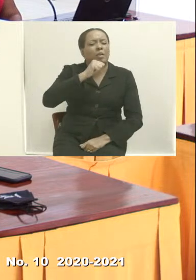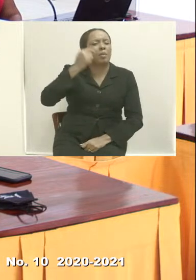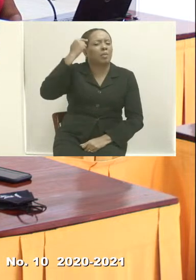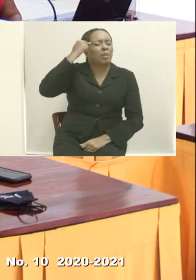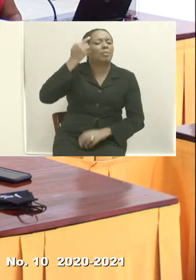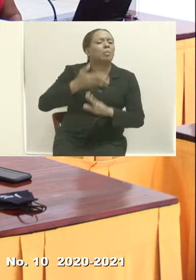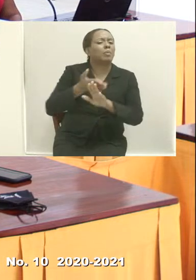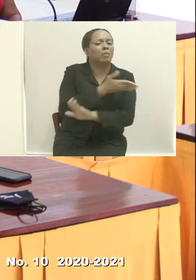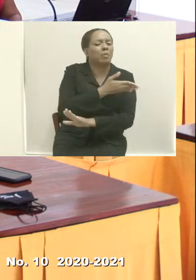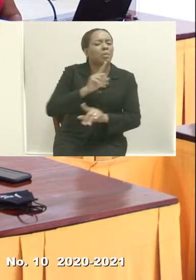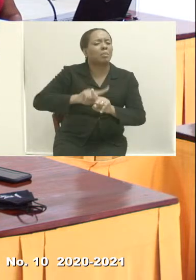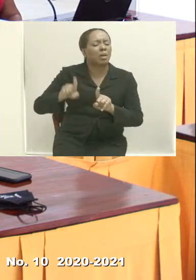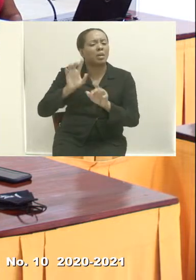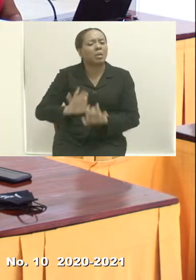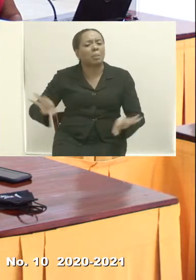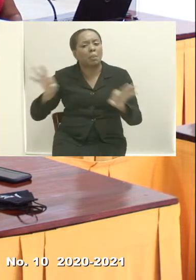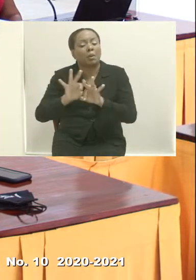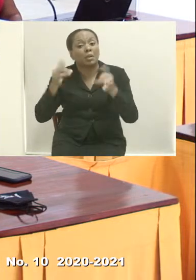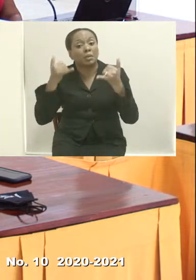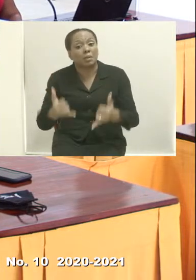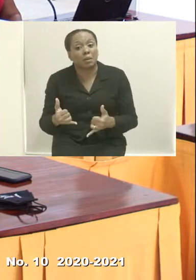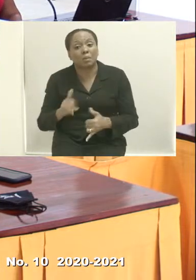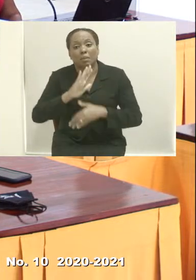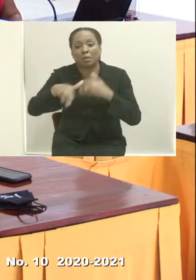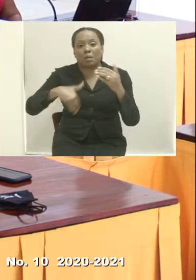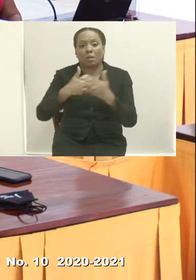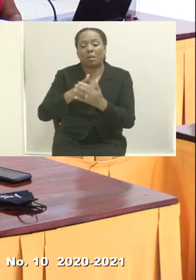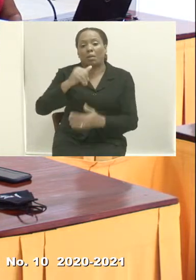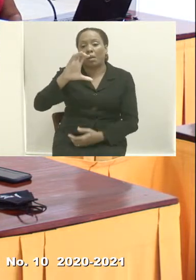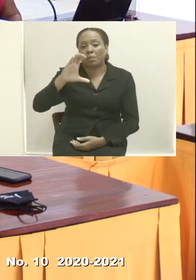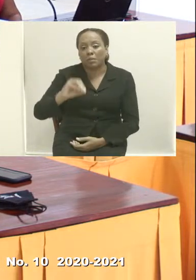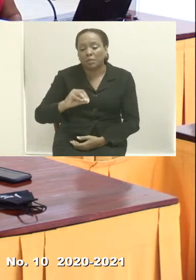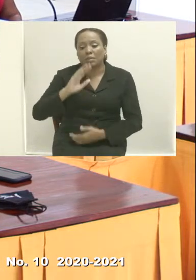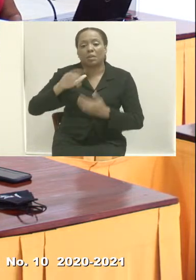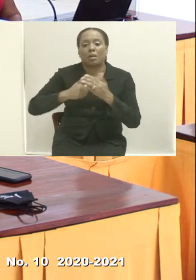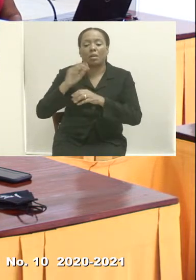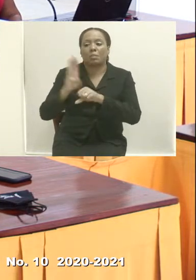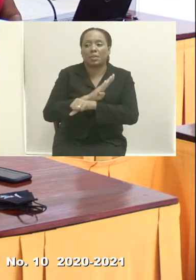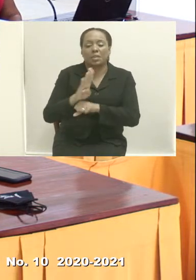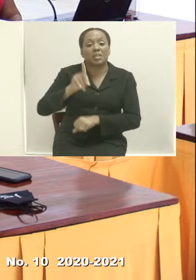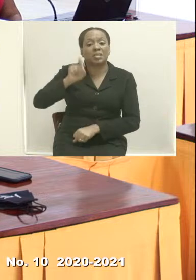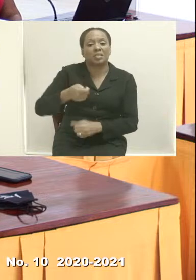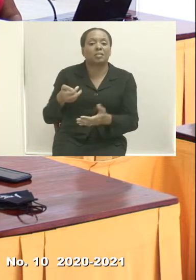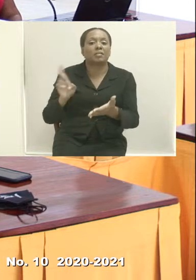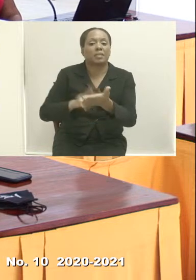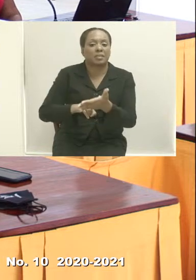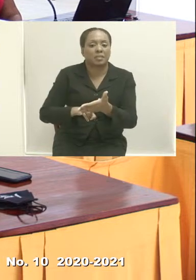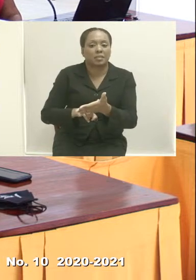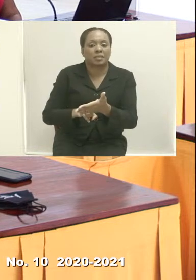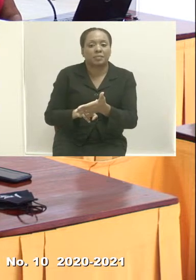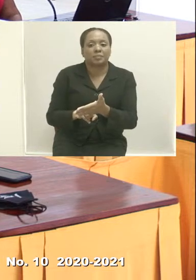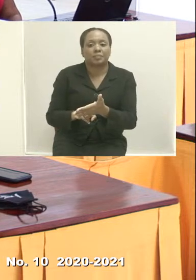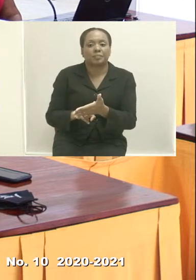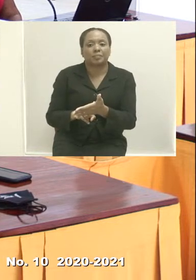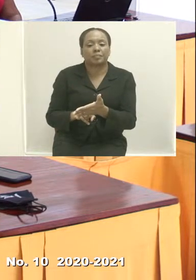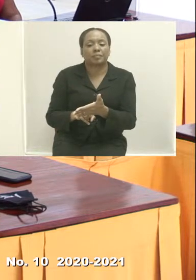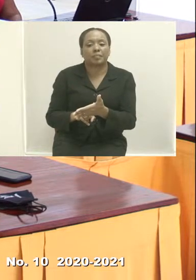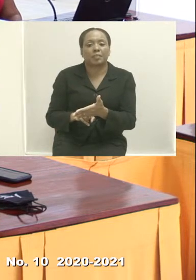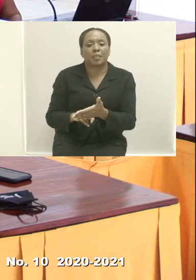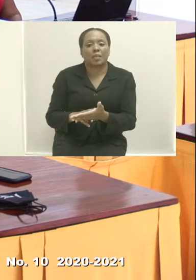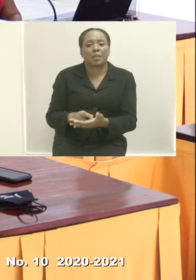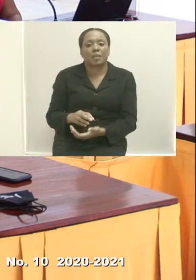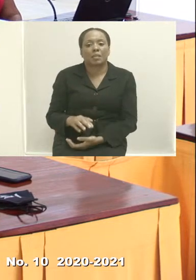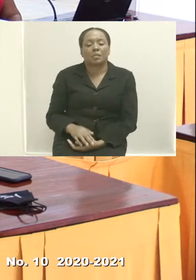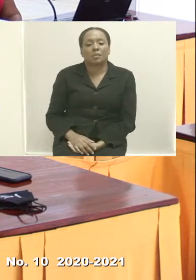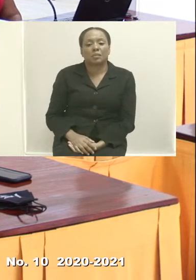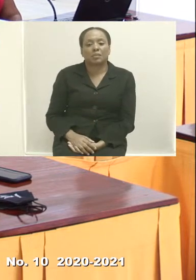companies, businesses, all to register. I have made the point before that at its lowest level, we are